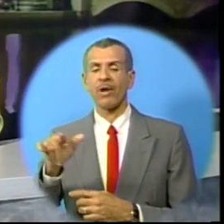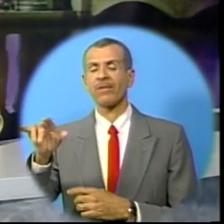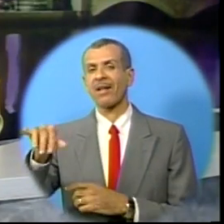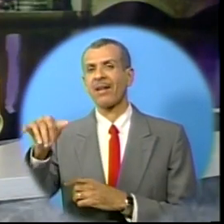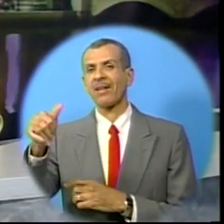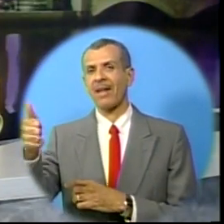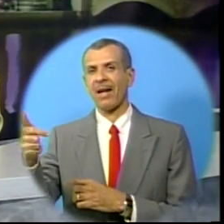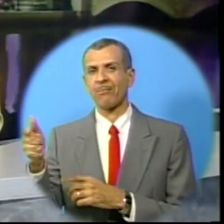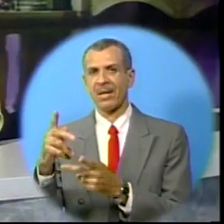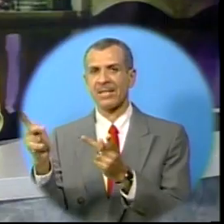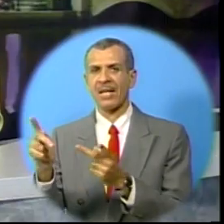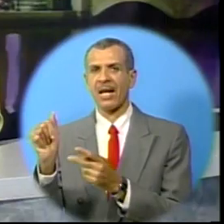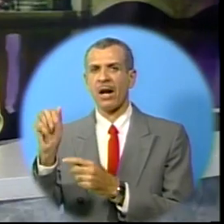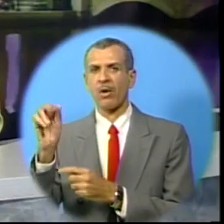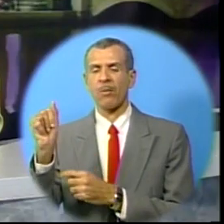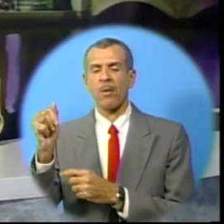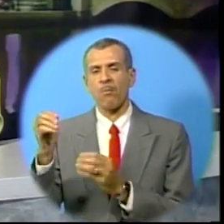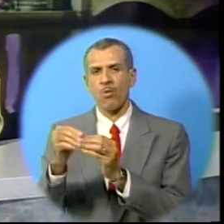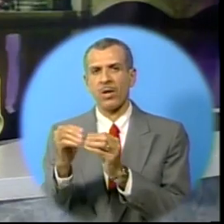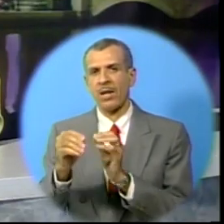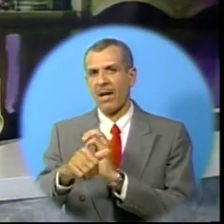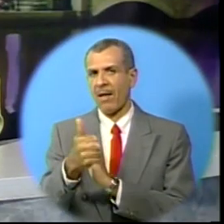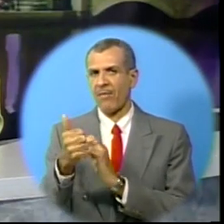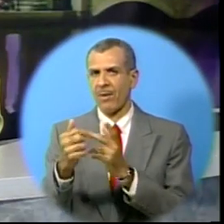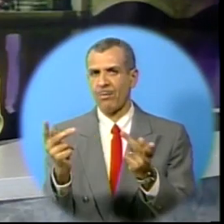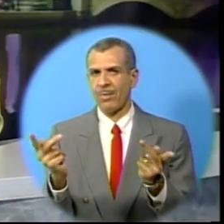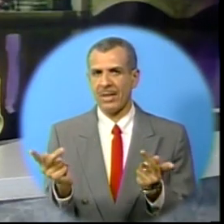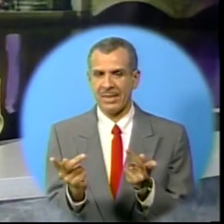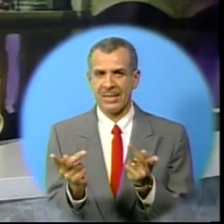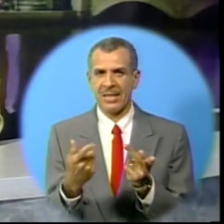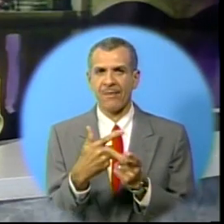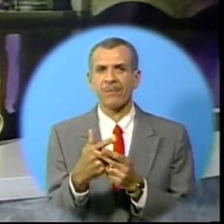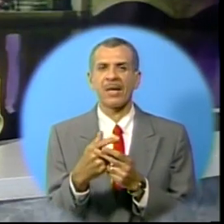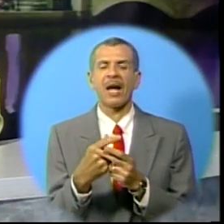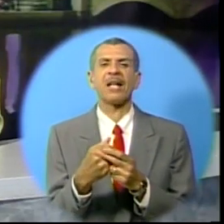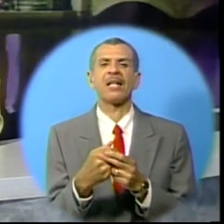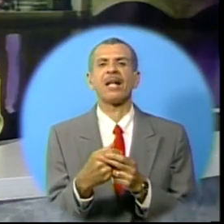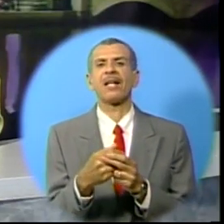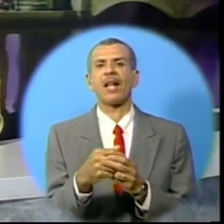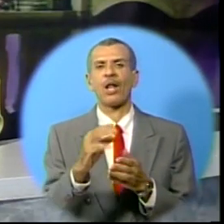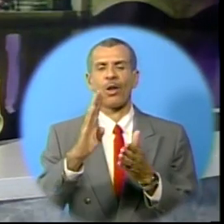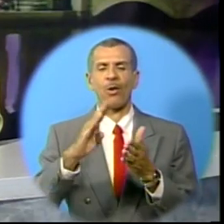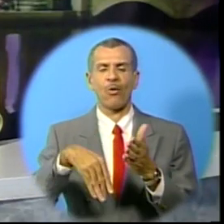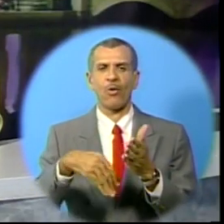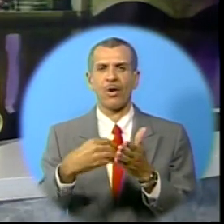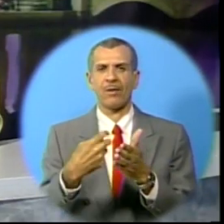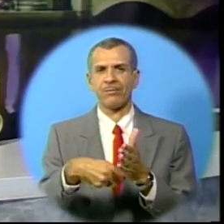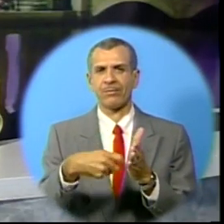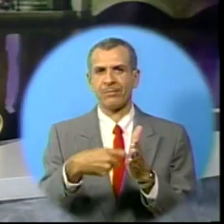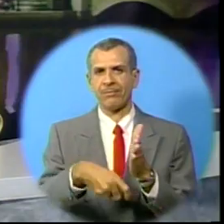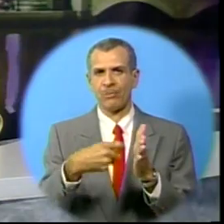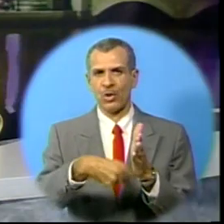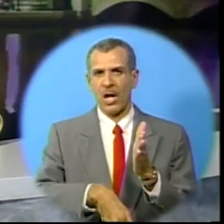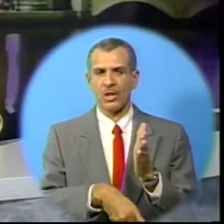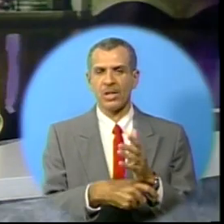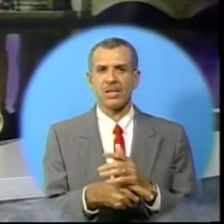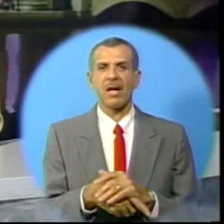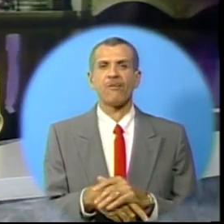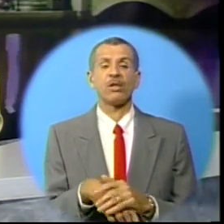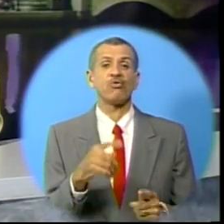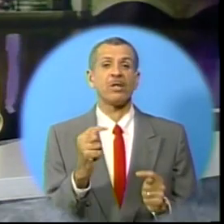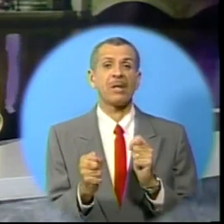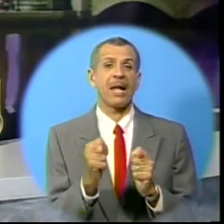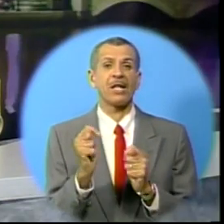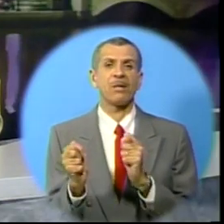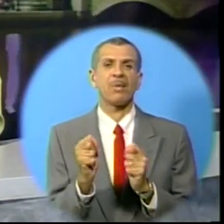Caribbean destination. They attribute the positive booking numbers to low fares. Bookings for Barbados and Trinidad and Tobago